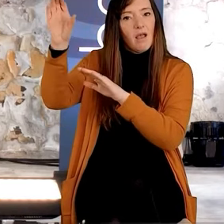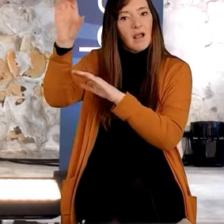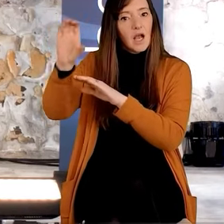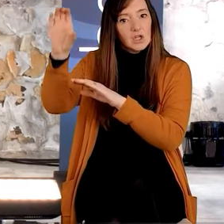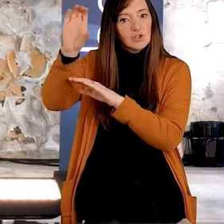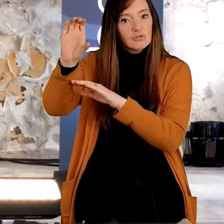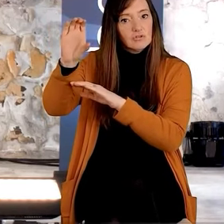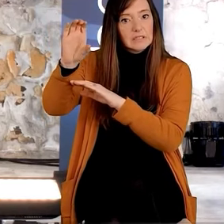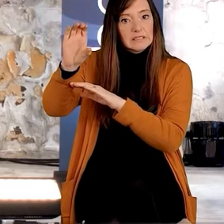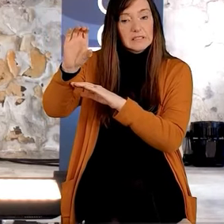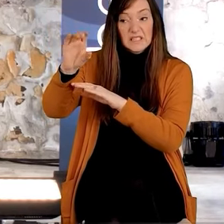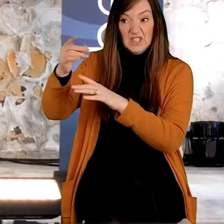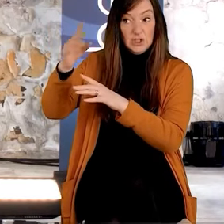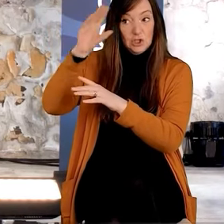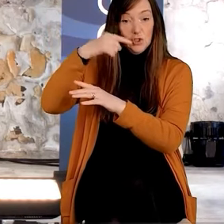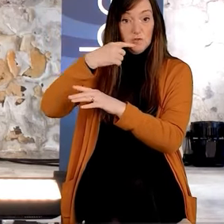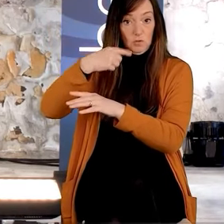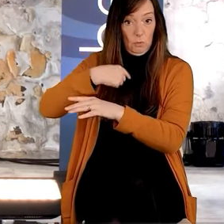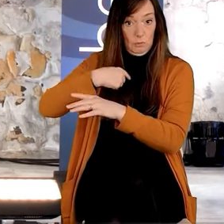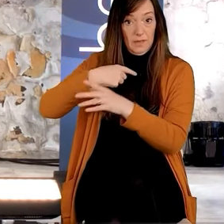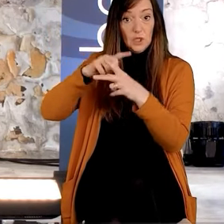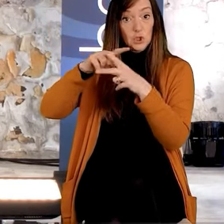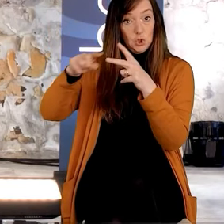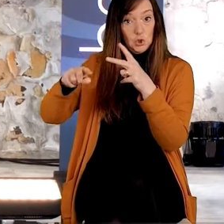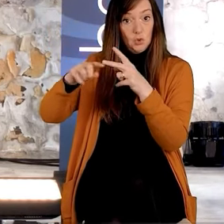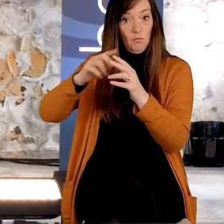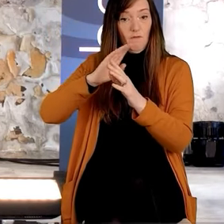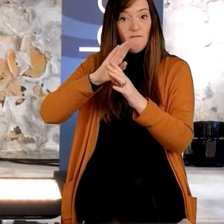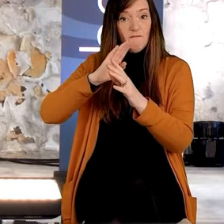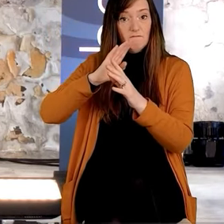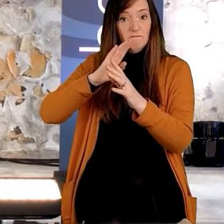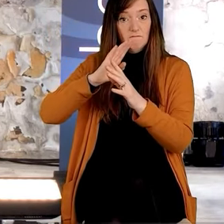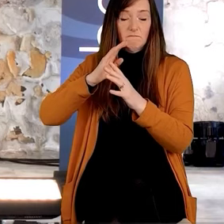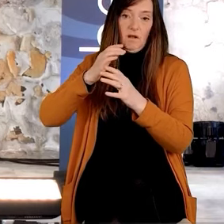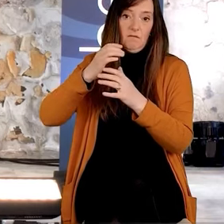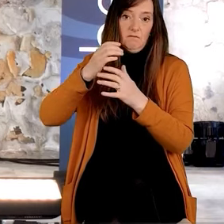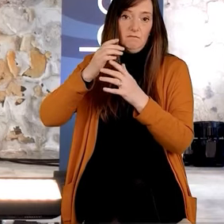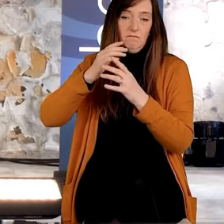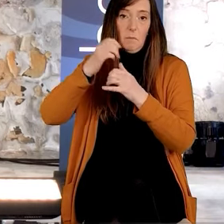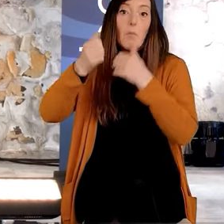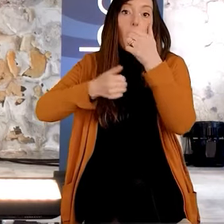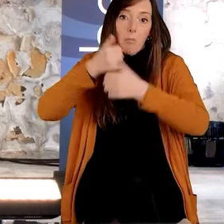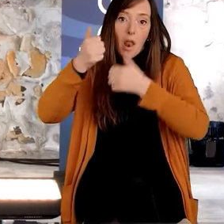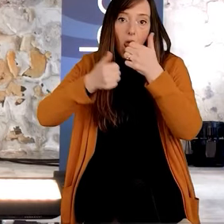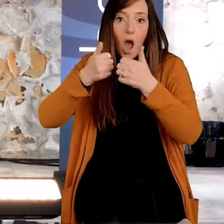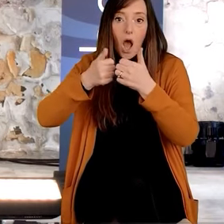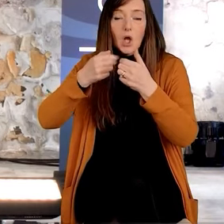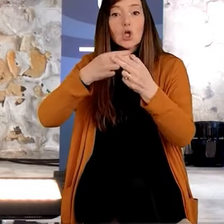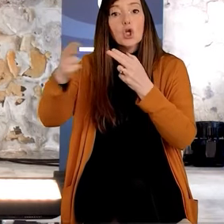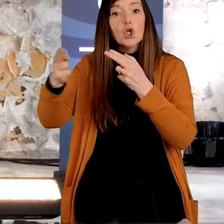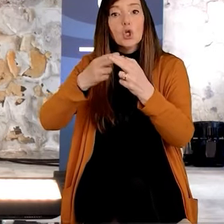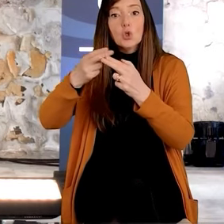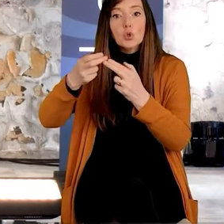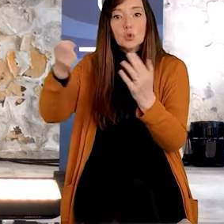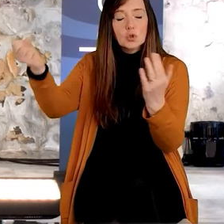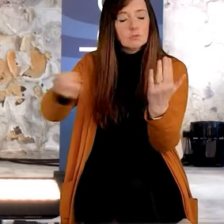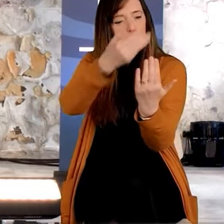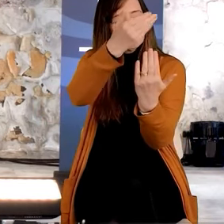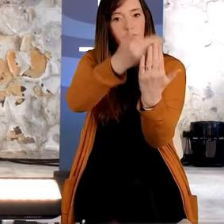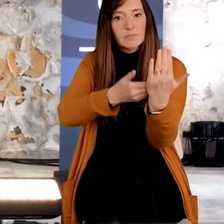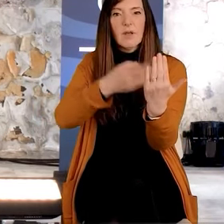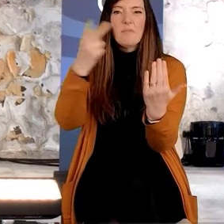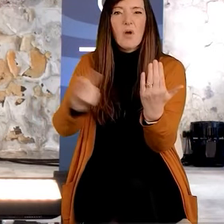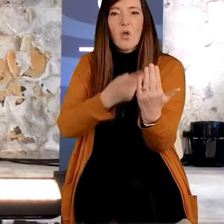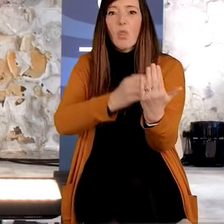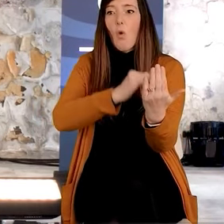news feeds she reads. She mentioned two really well-known ones in her country. And she said they're both terrible, but they're terrible in different